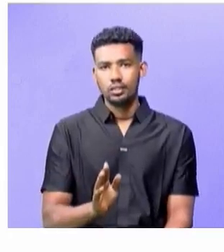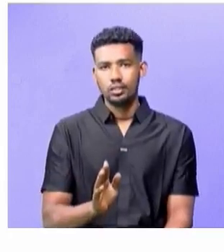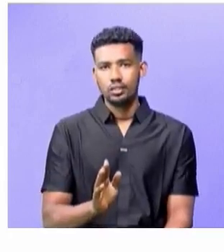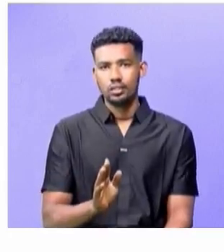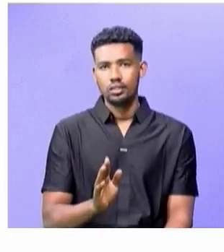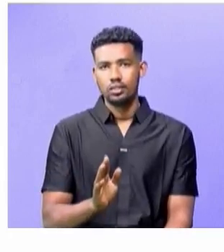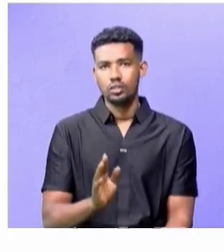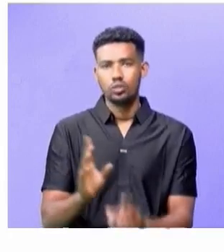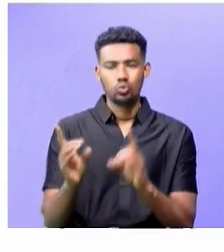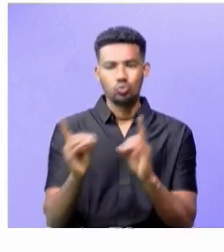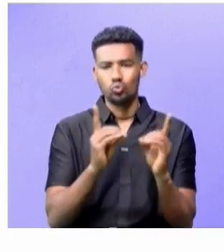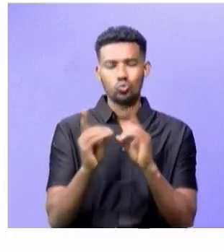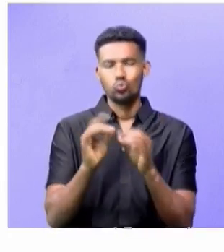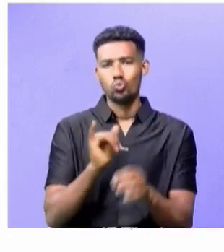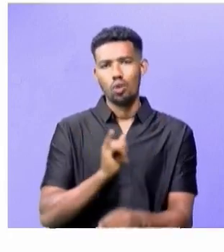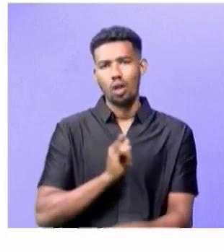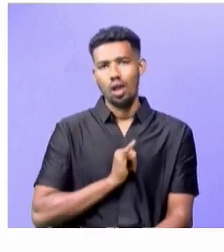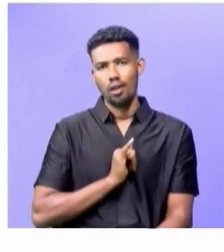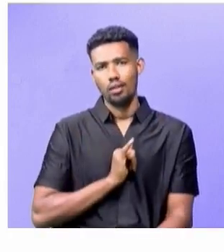do I.